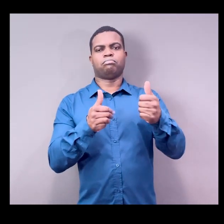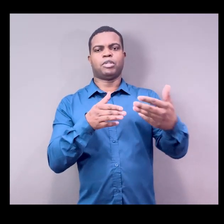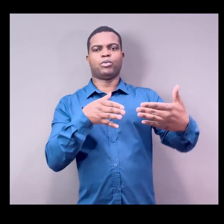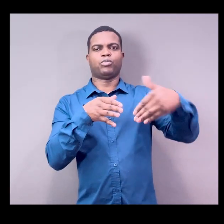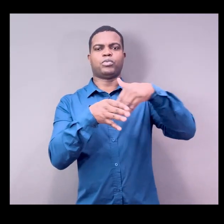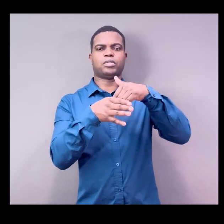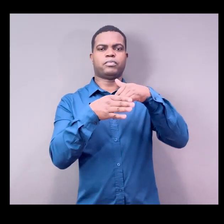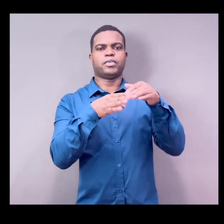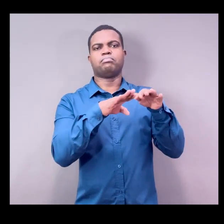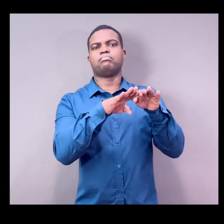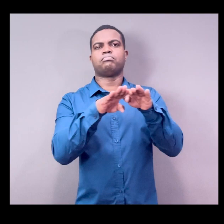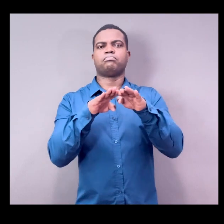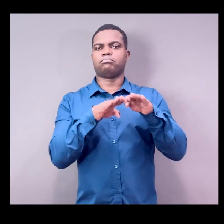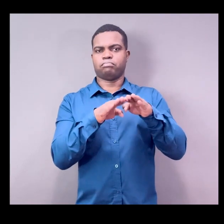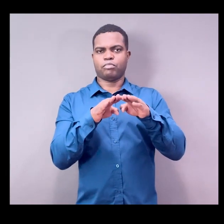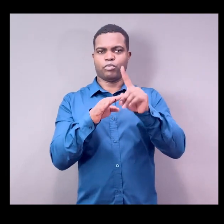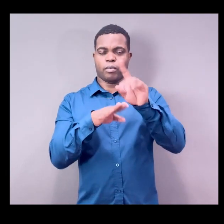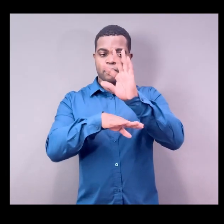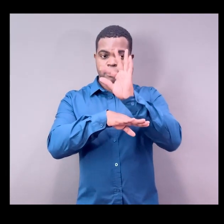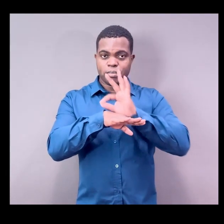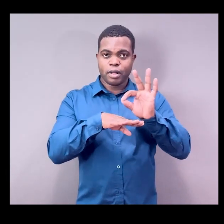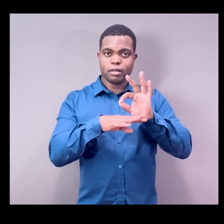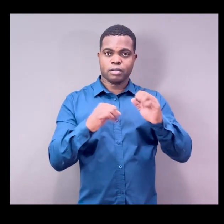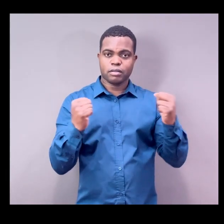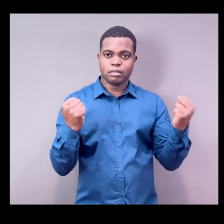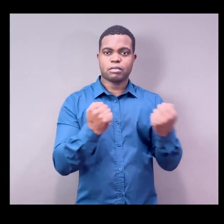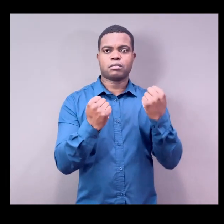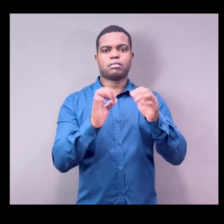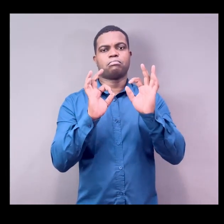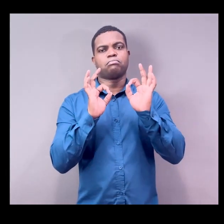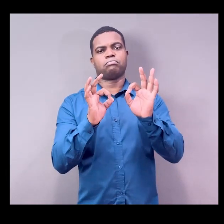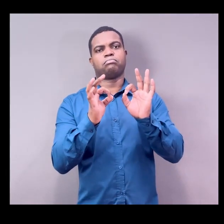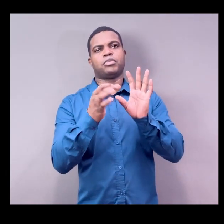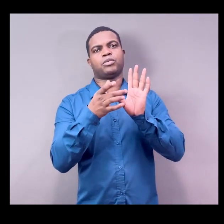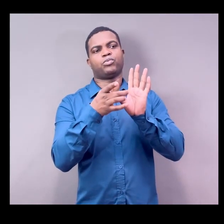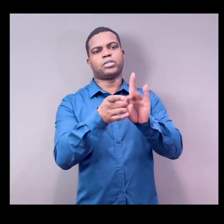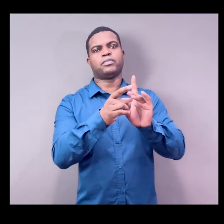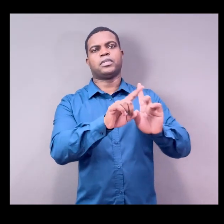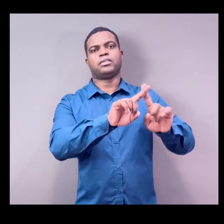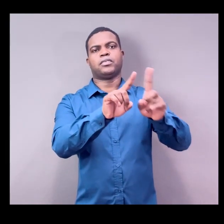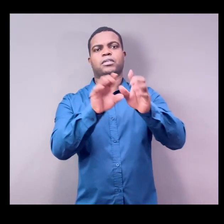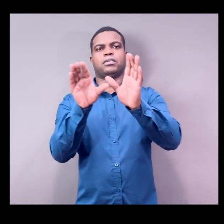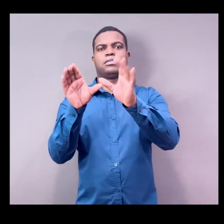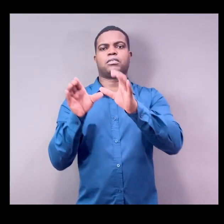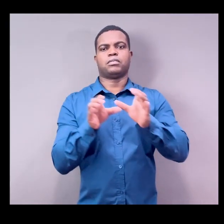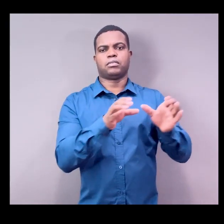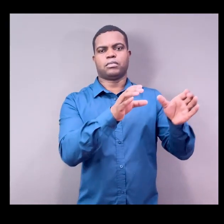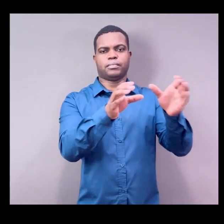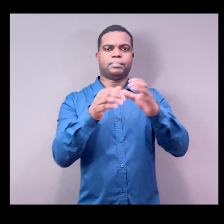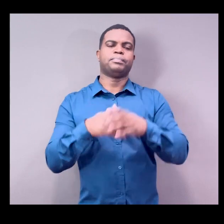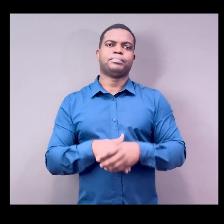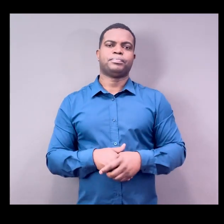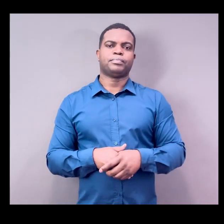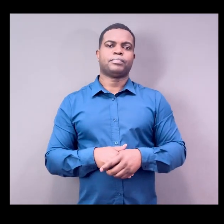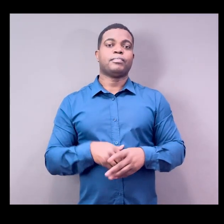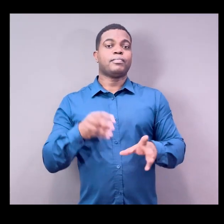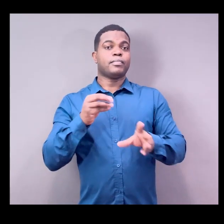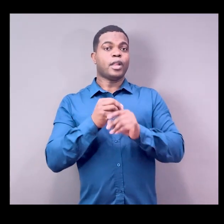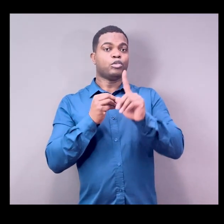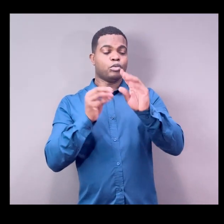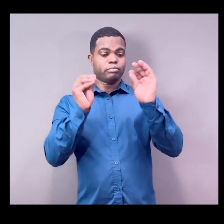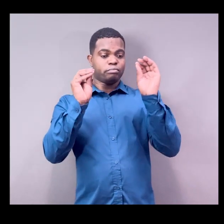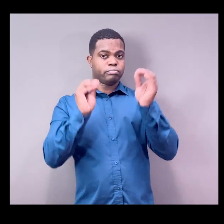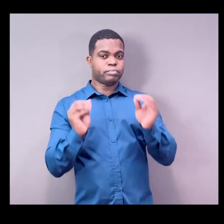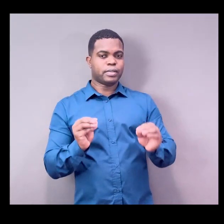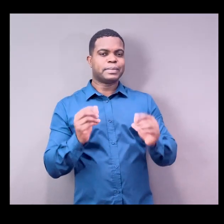You need to design engagement activities that are inclusive and accessible to all stakeholders. You need to